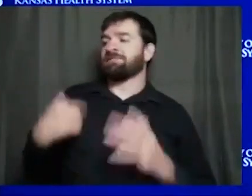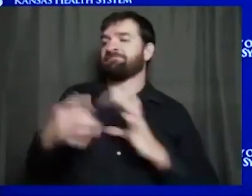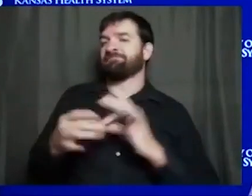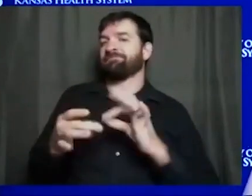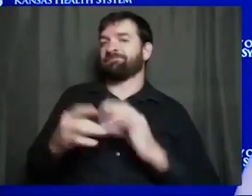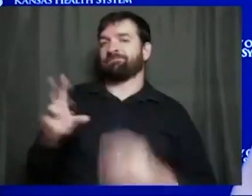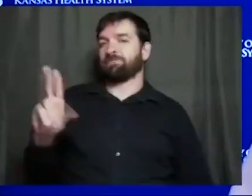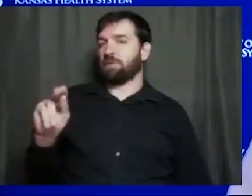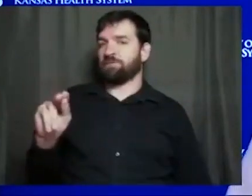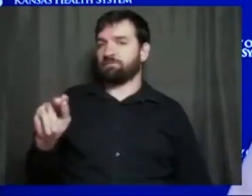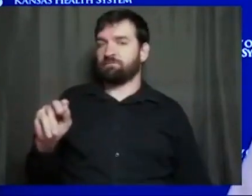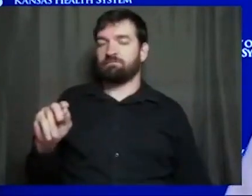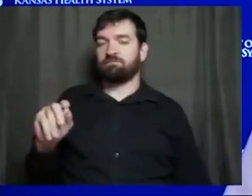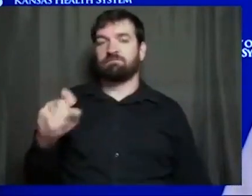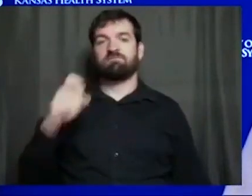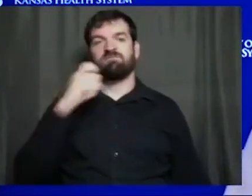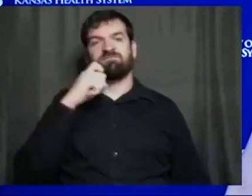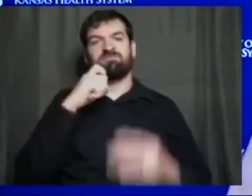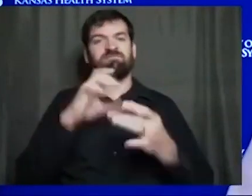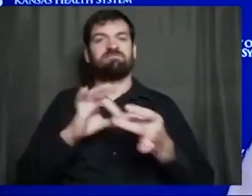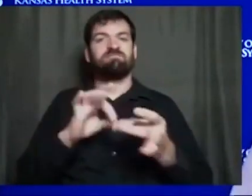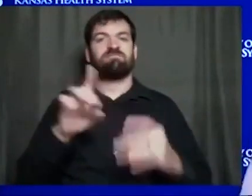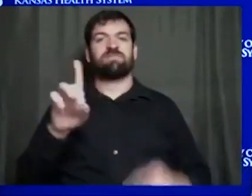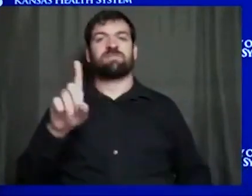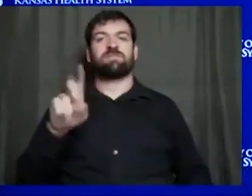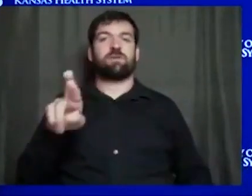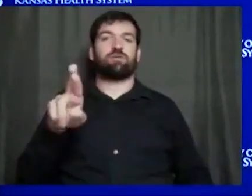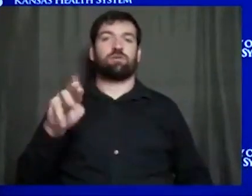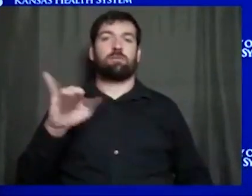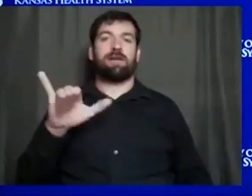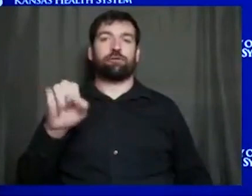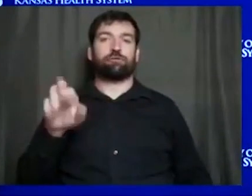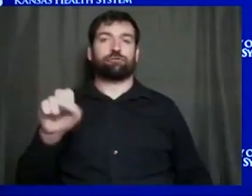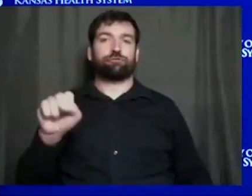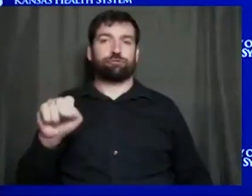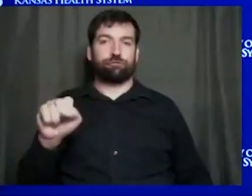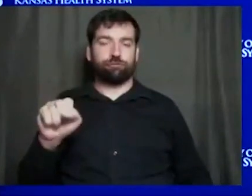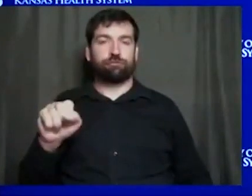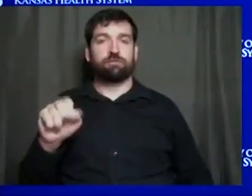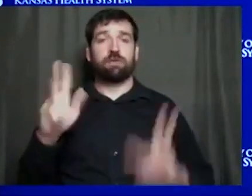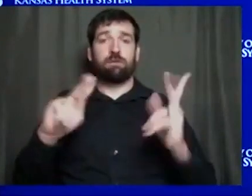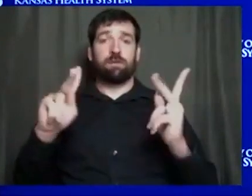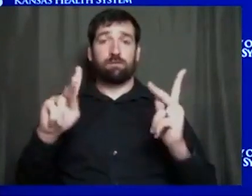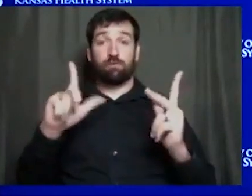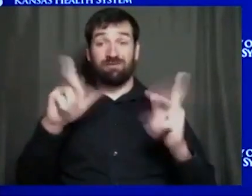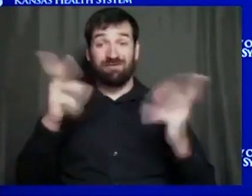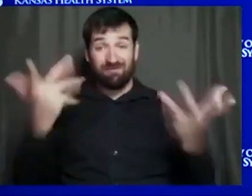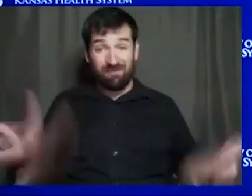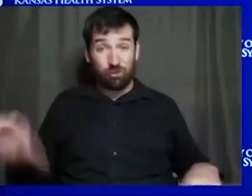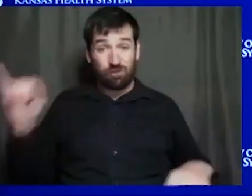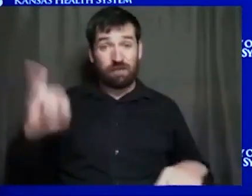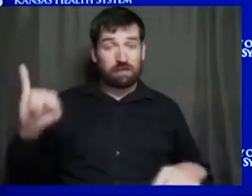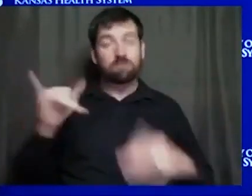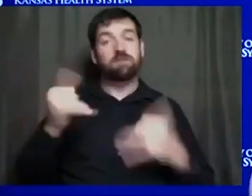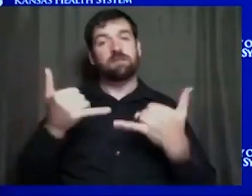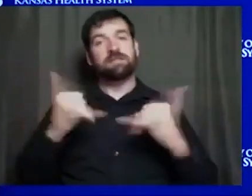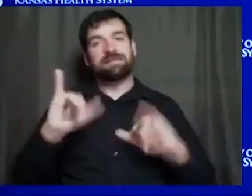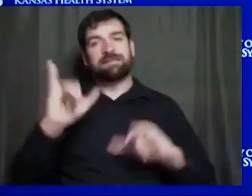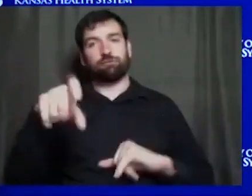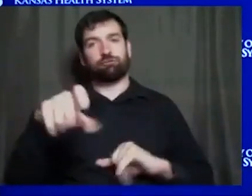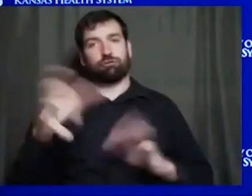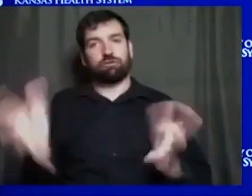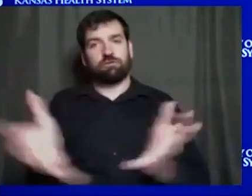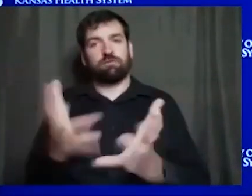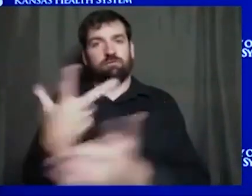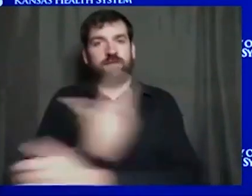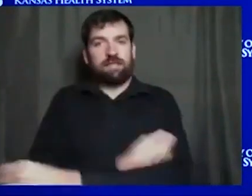heard Dr. Myers talk about, people who have been infected are still recommended to get the vaccine. Why? Because the